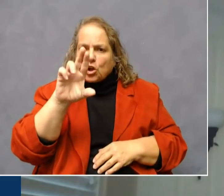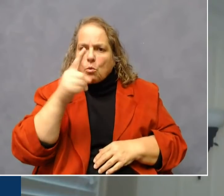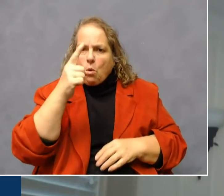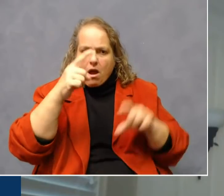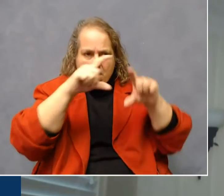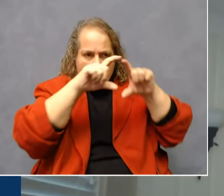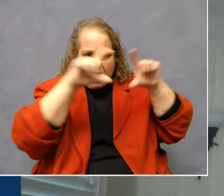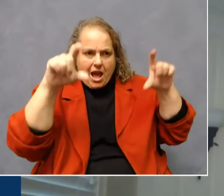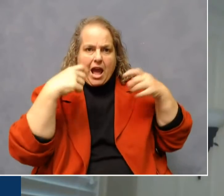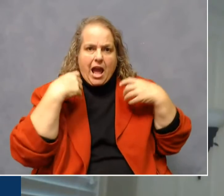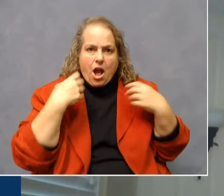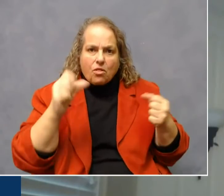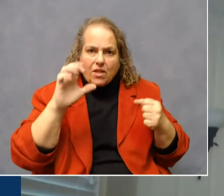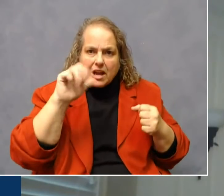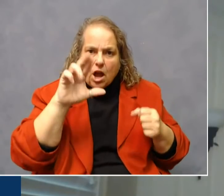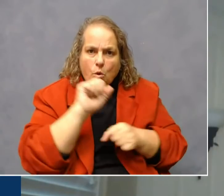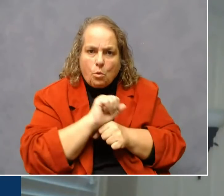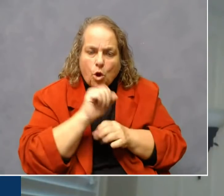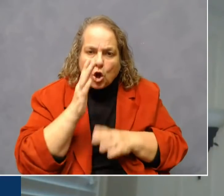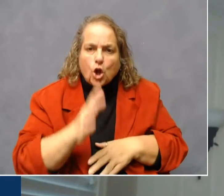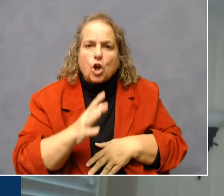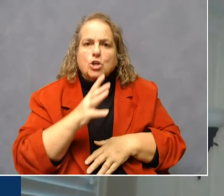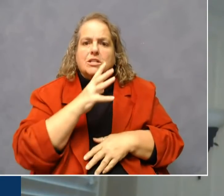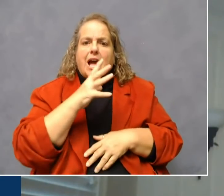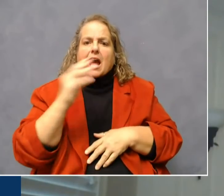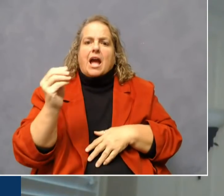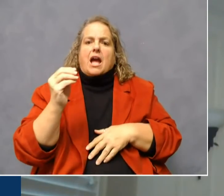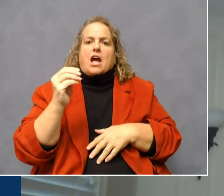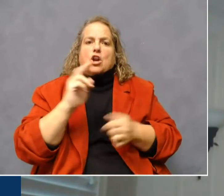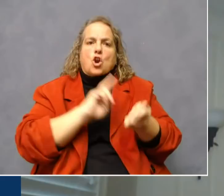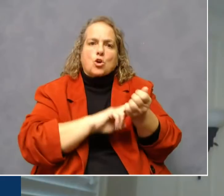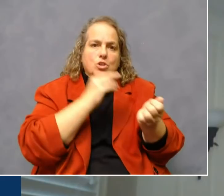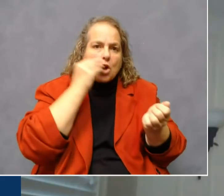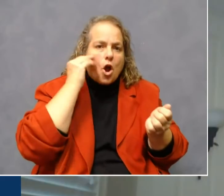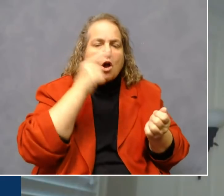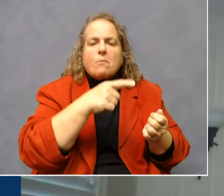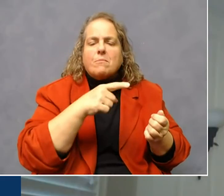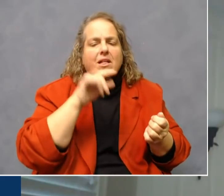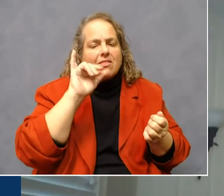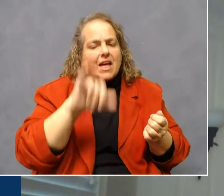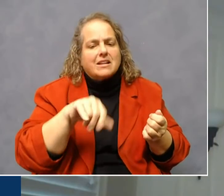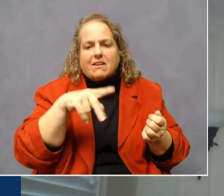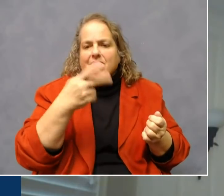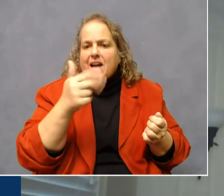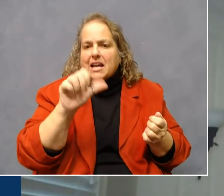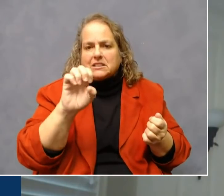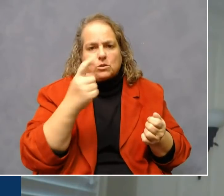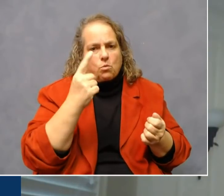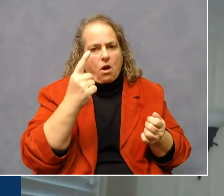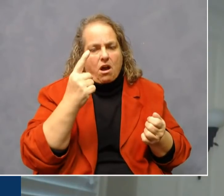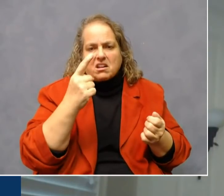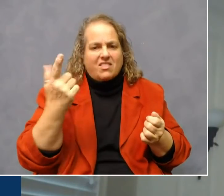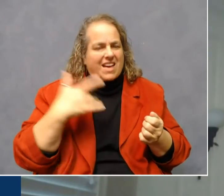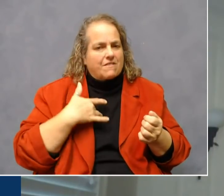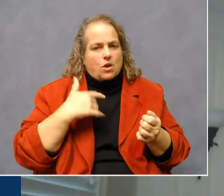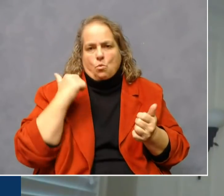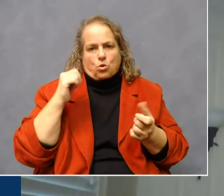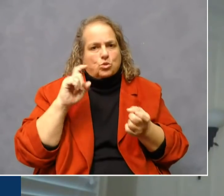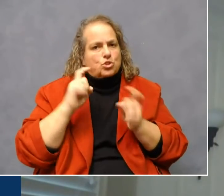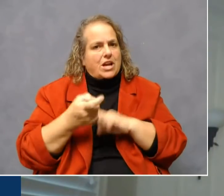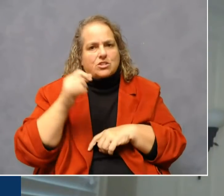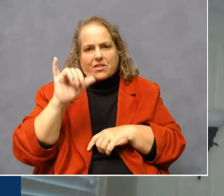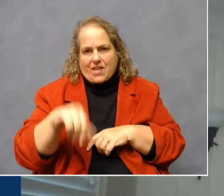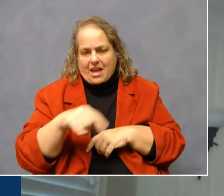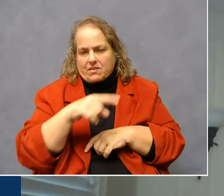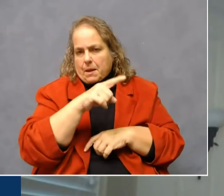residents and staff as being the phase 1A, and there does not seem much likelihood that will change. There will be additional difficult decisions as